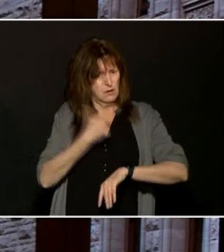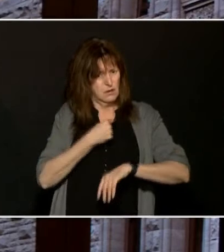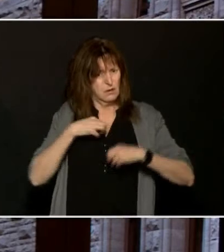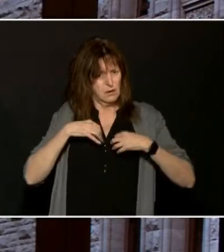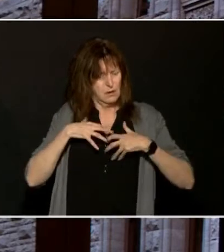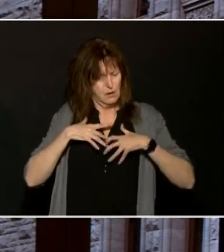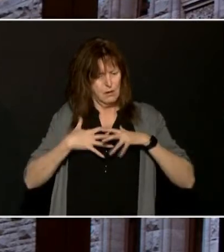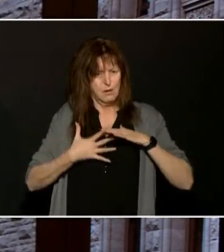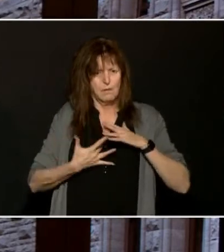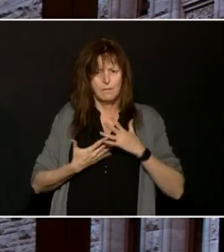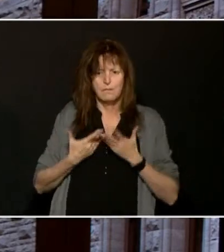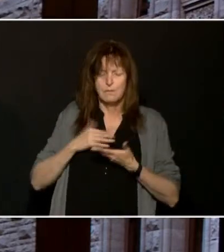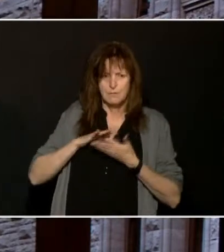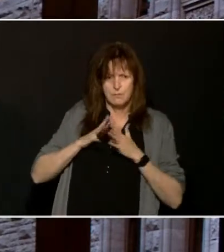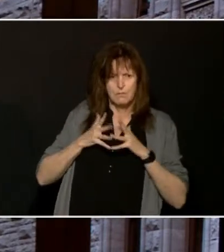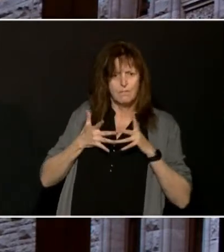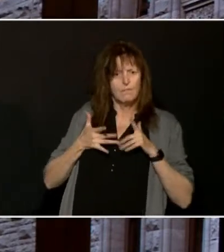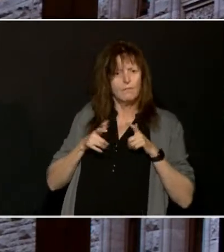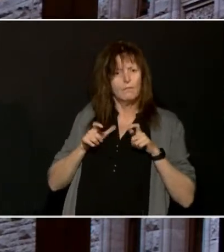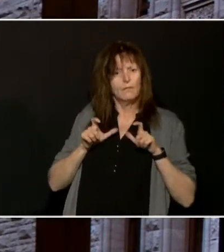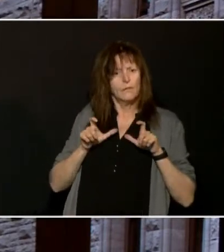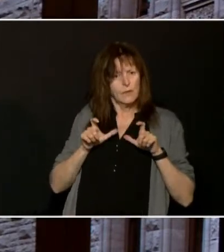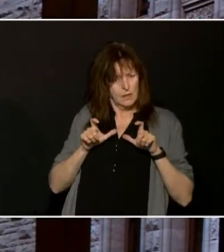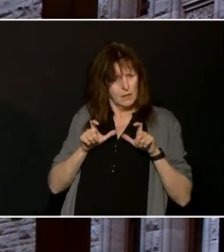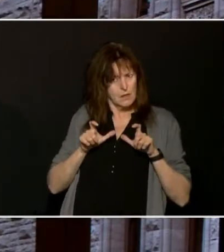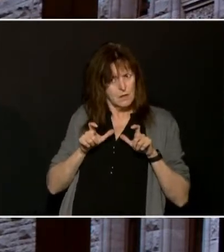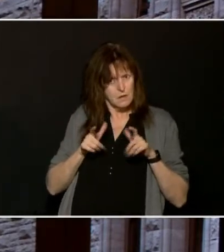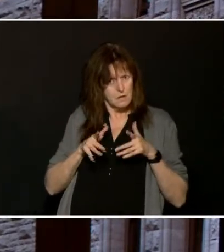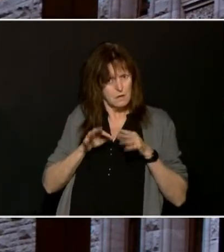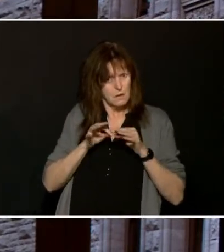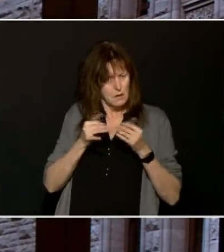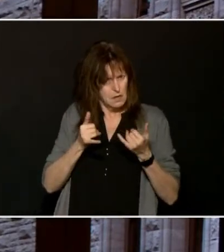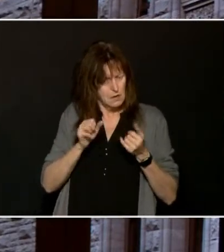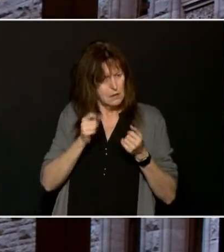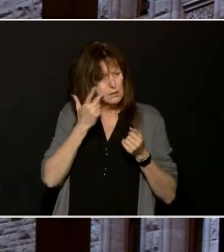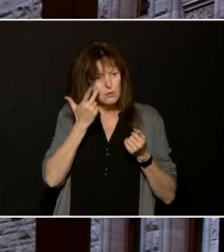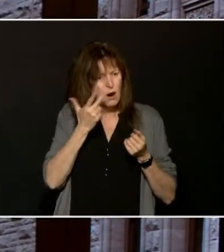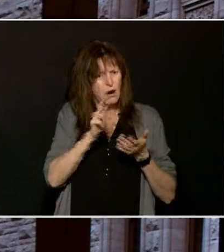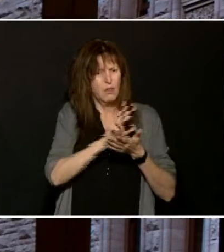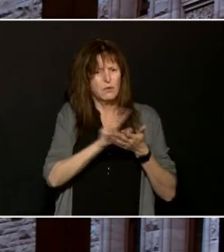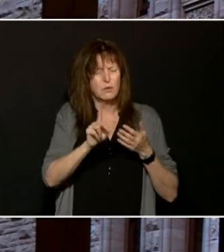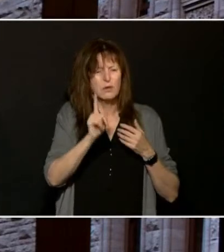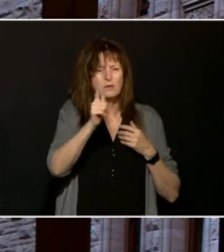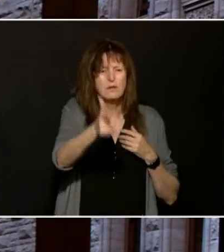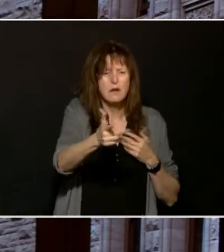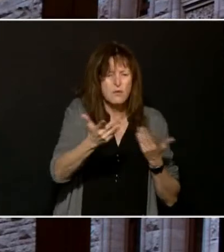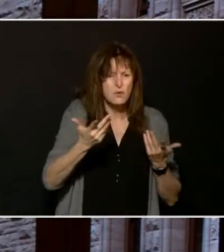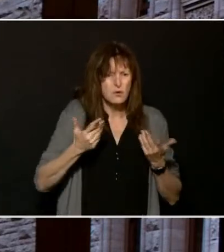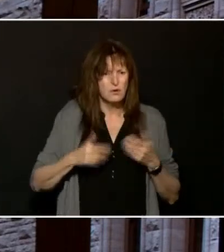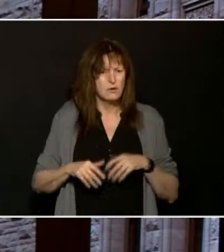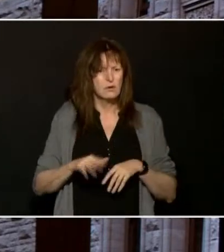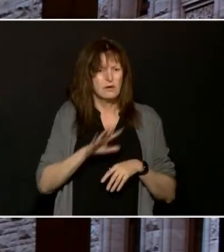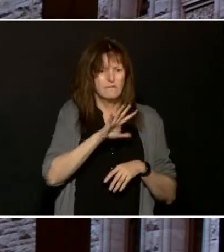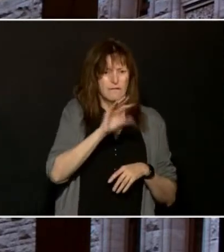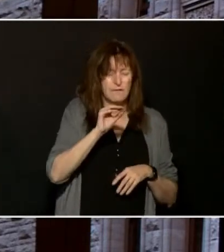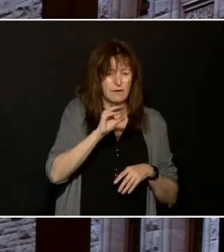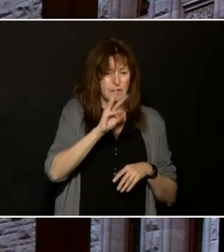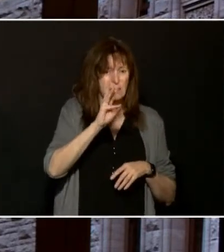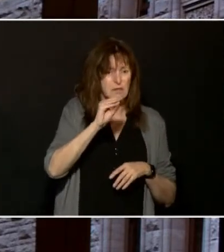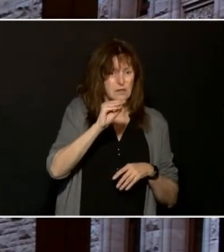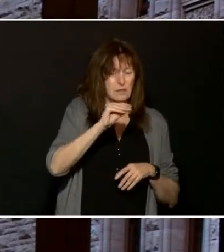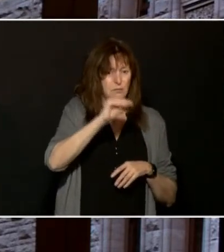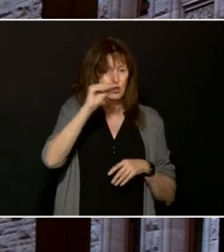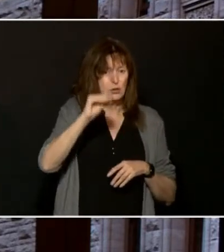And as we keep pushing beyond 50%, which we are getting 57, 58%, heading towards 60 and 70%, that will only accrue even